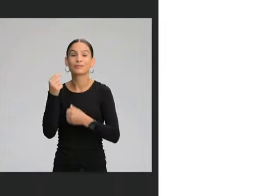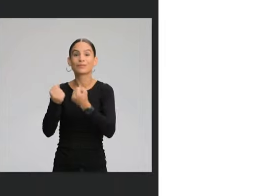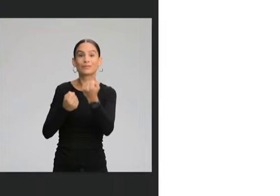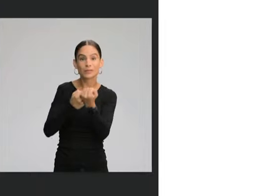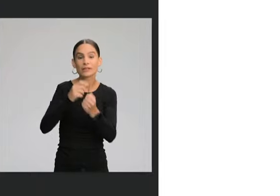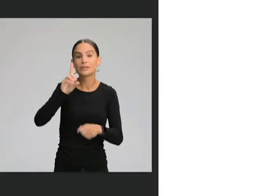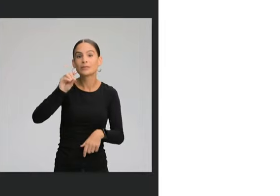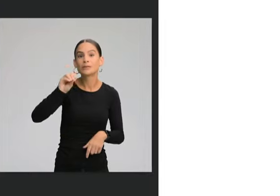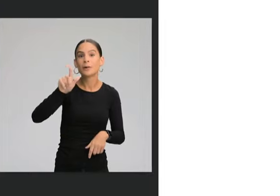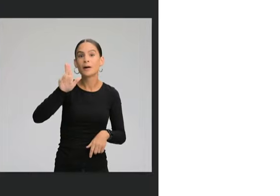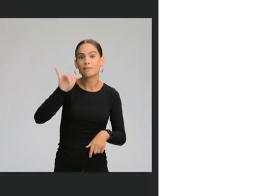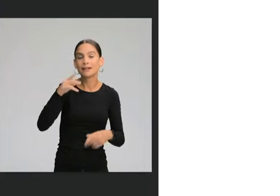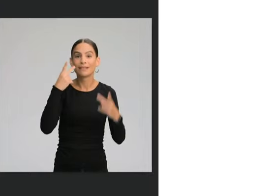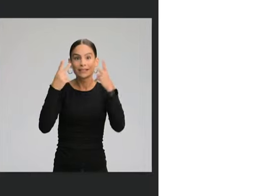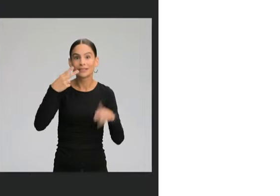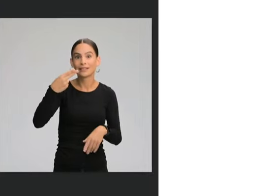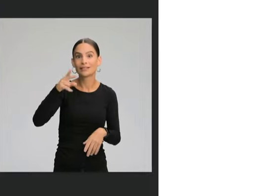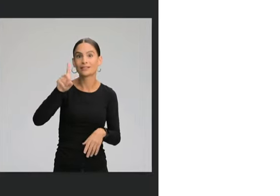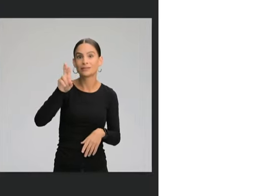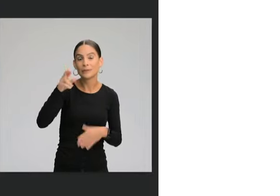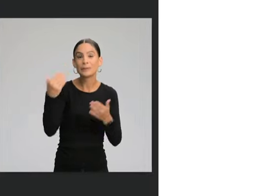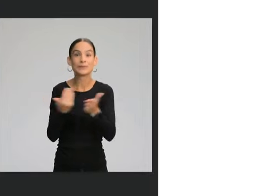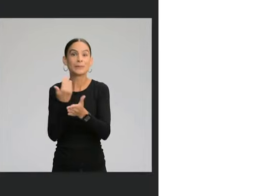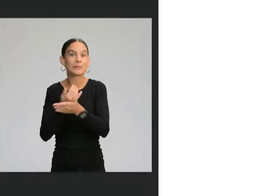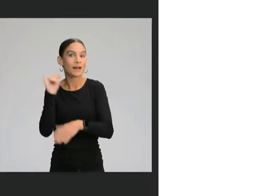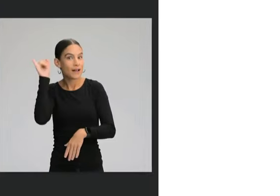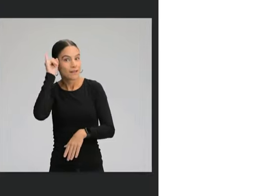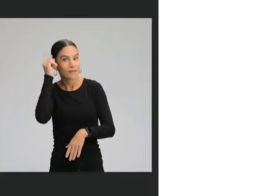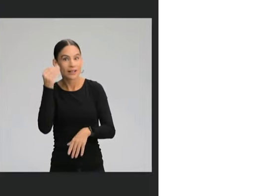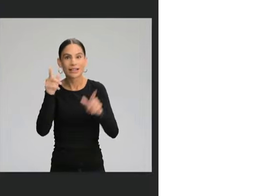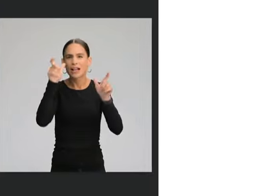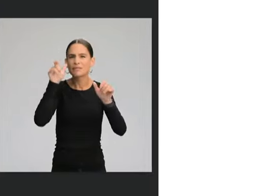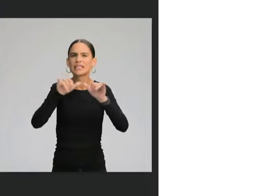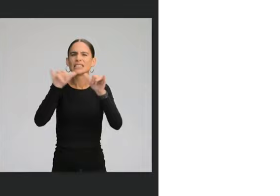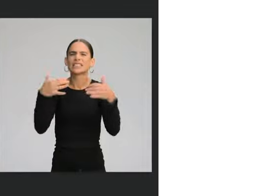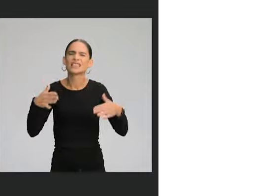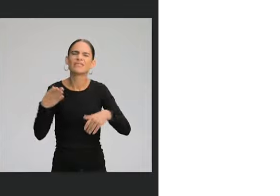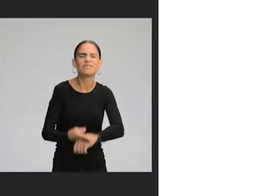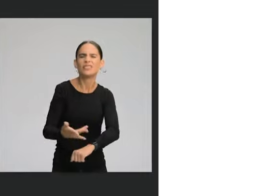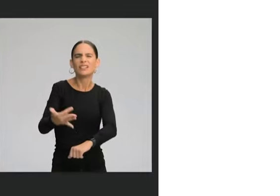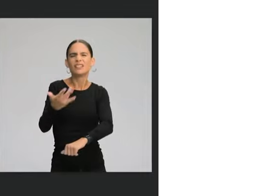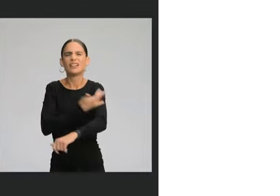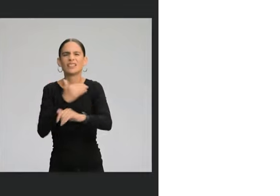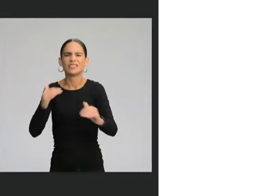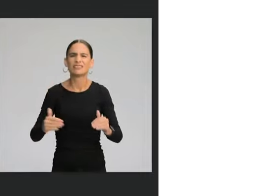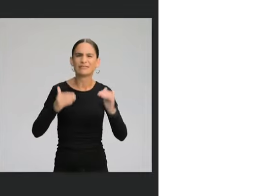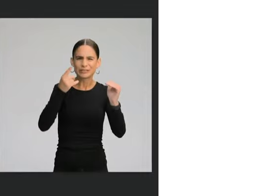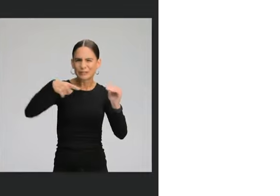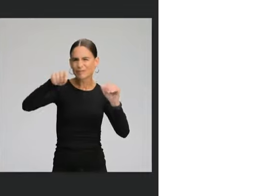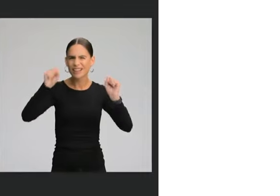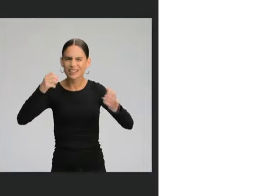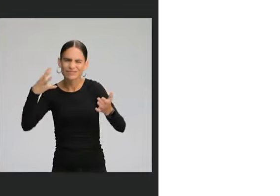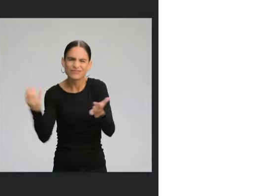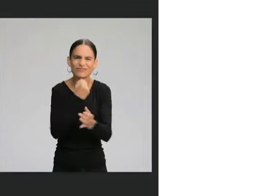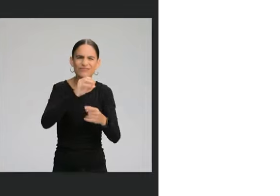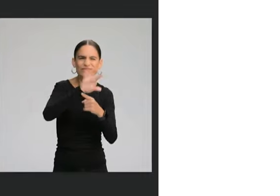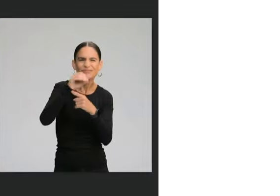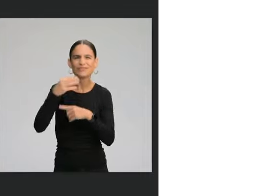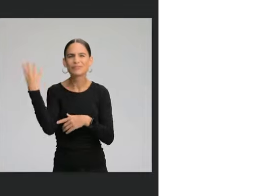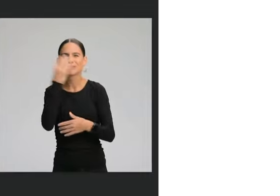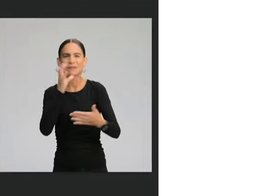Don't know what that is. The new iPhone 14 camera system is a huge upgrade, mm-hmm. enabling incredible looking shots across the entire range